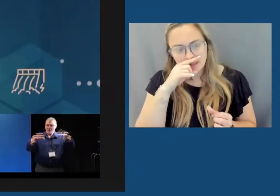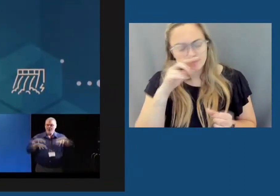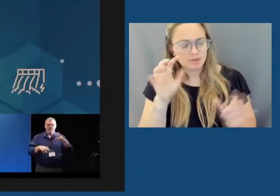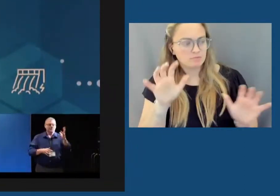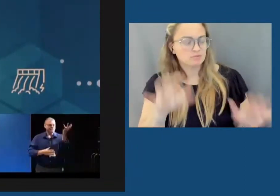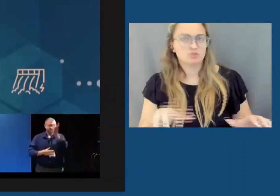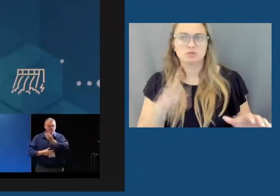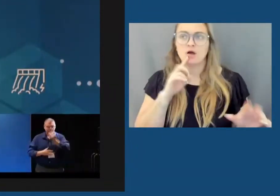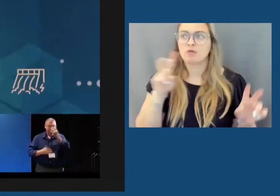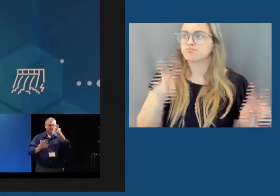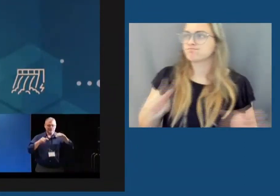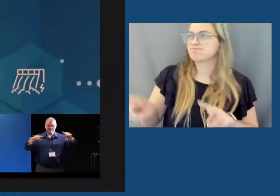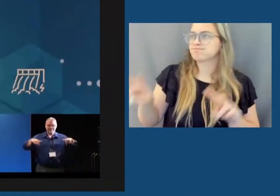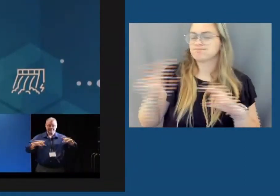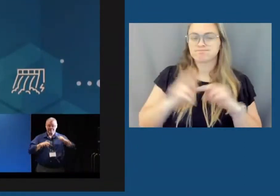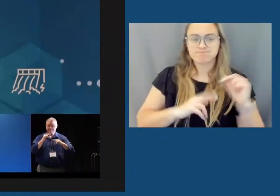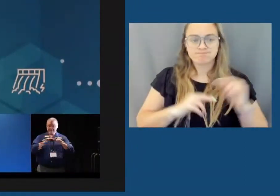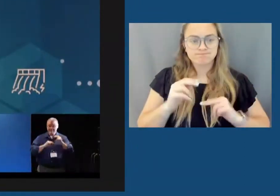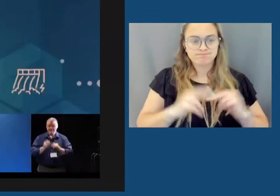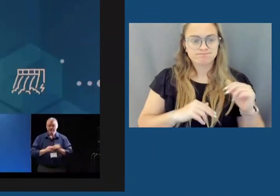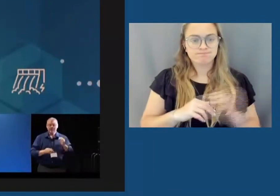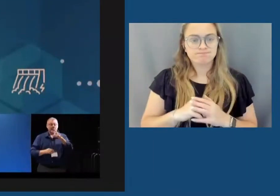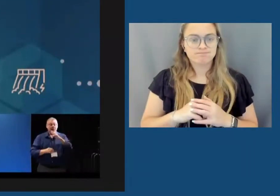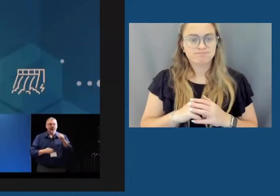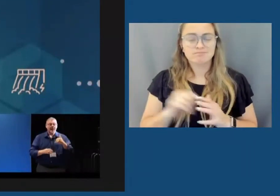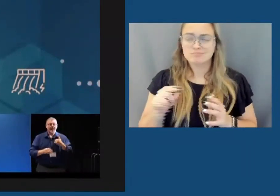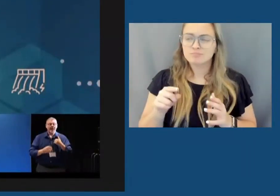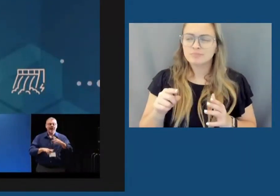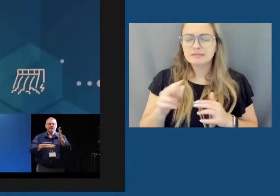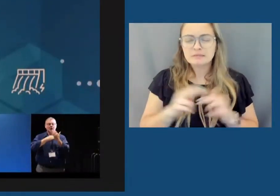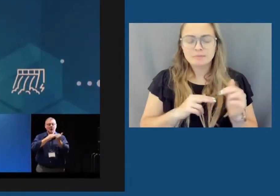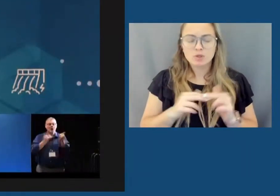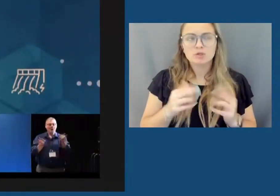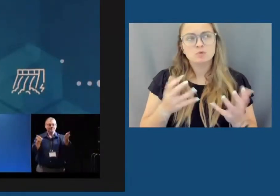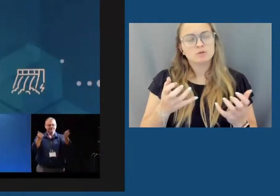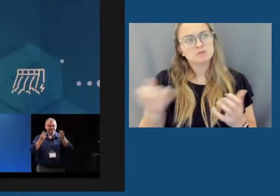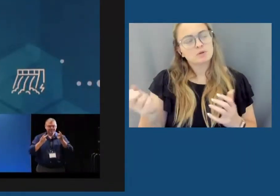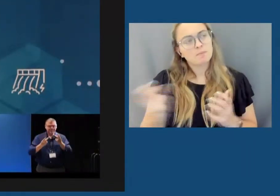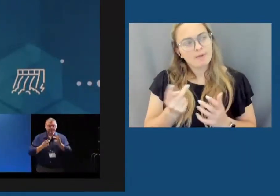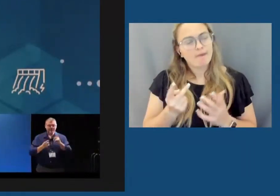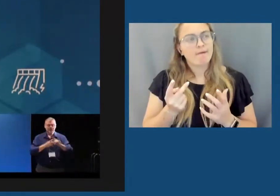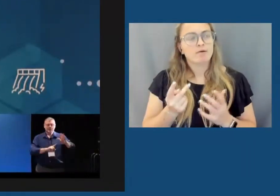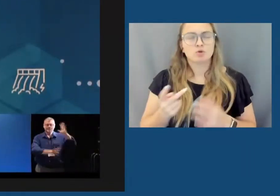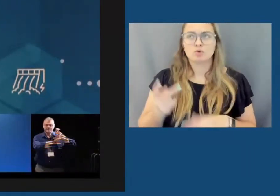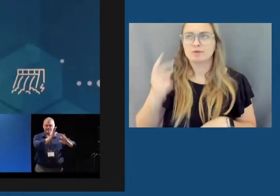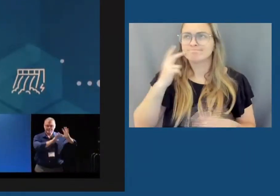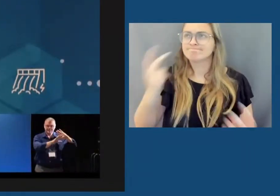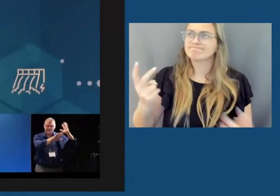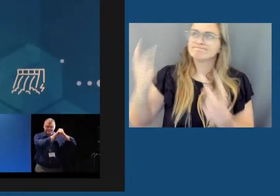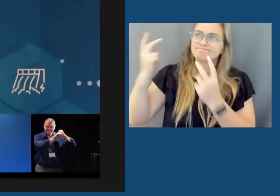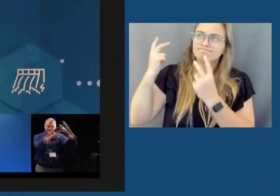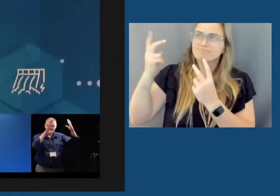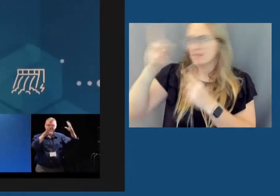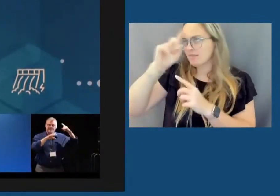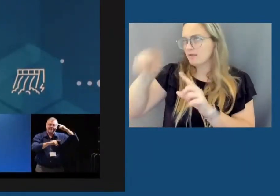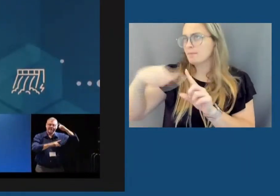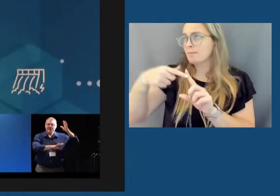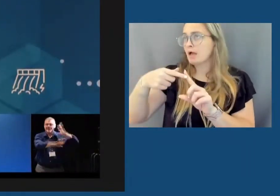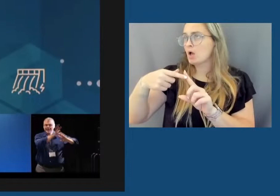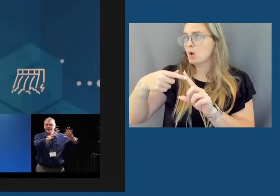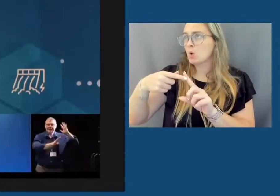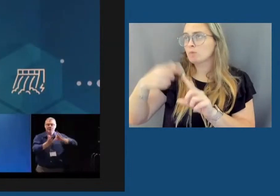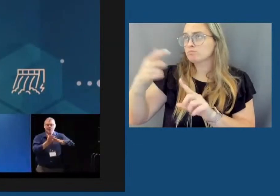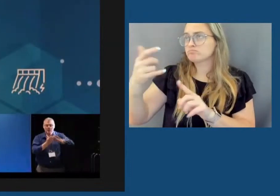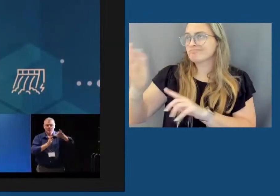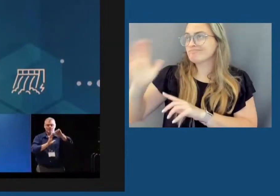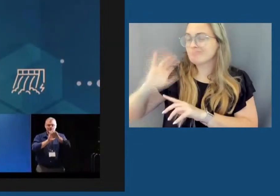building. And this building has a way of calling us back to the past. And we think about the great past of New York State